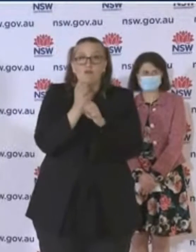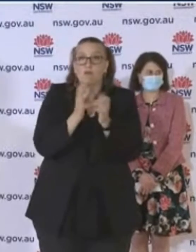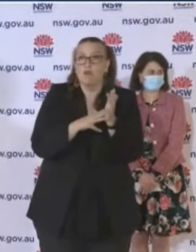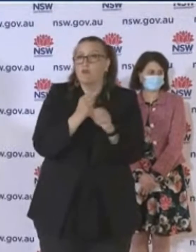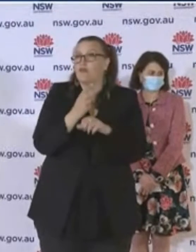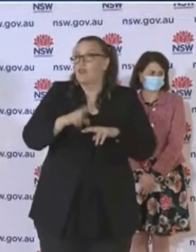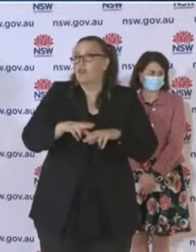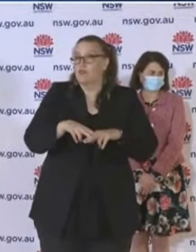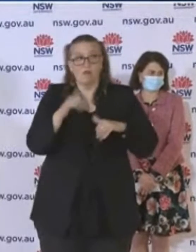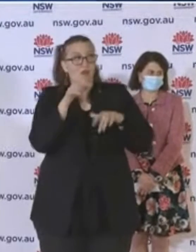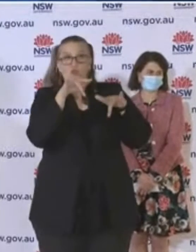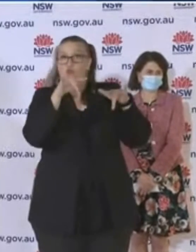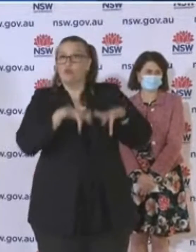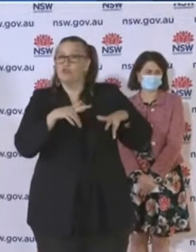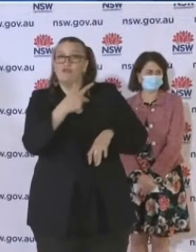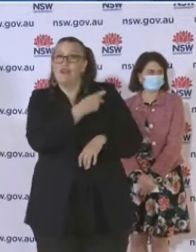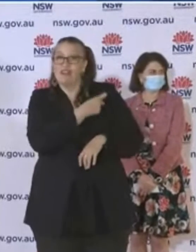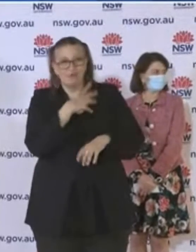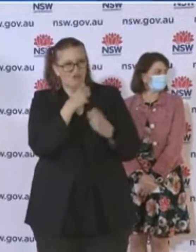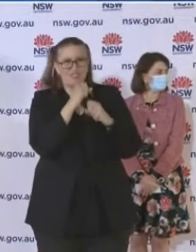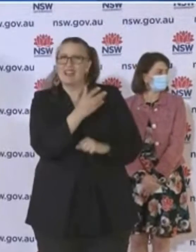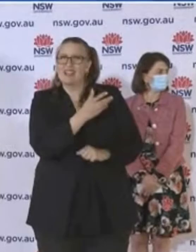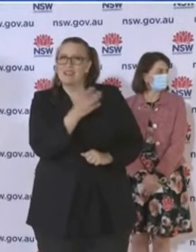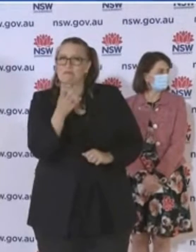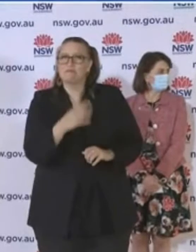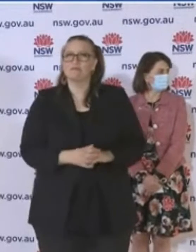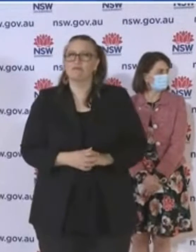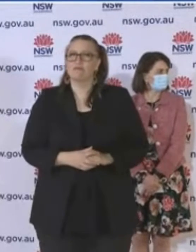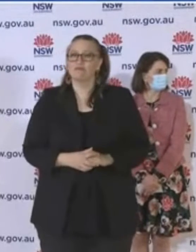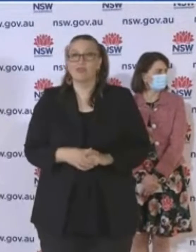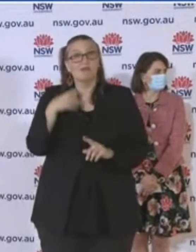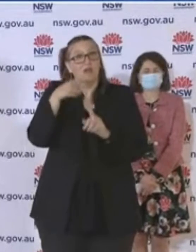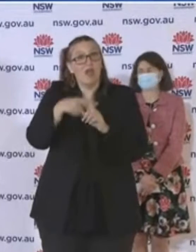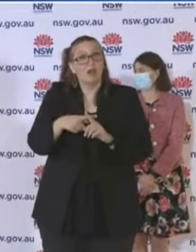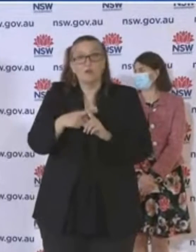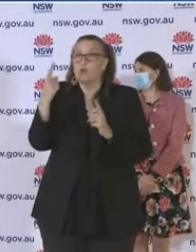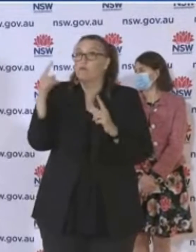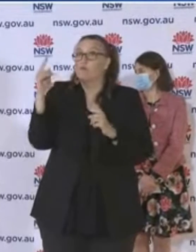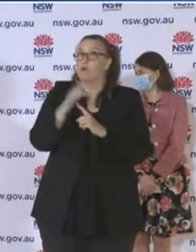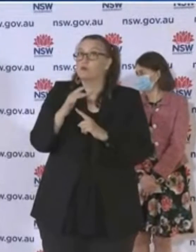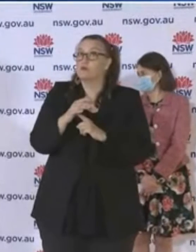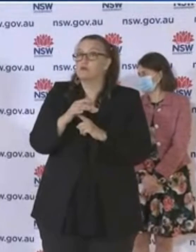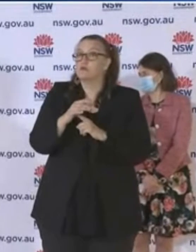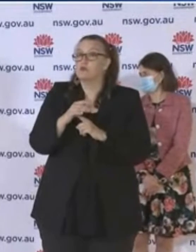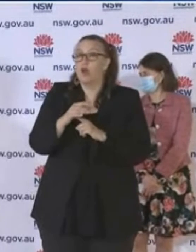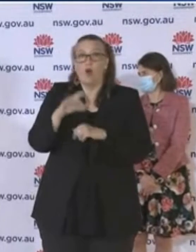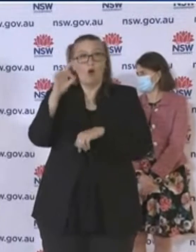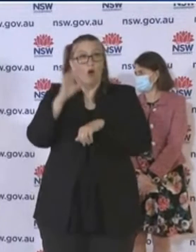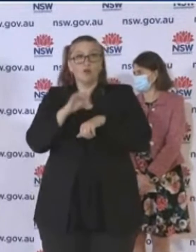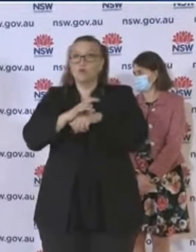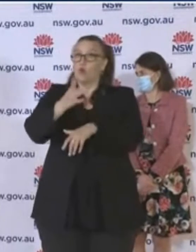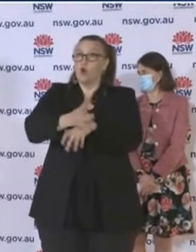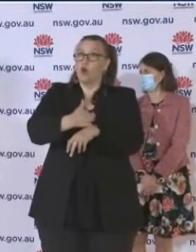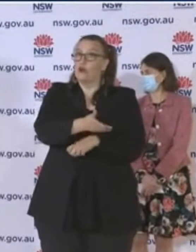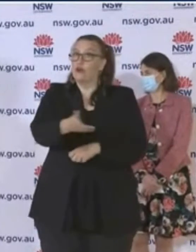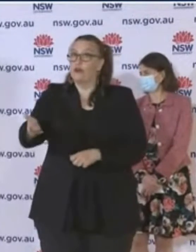be vaccinated, but importantly our community and our frontline health workers who, despite being vaccinated, remain at risk if